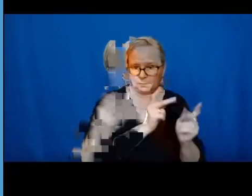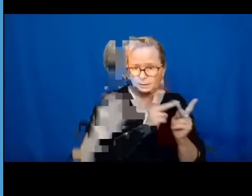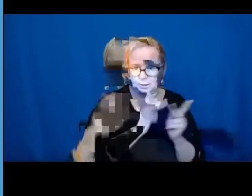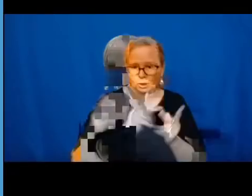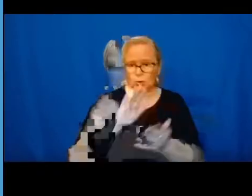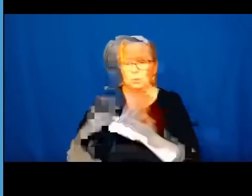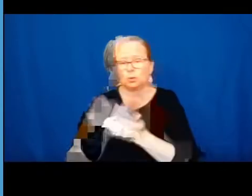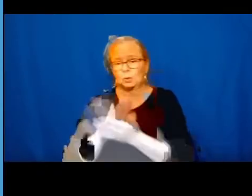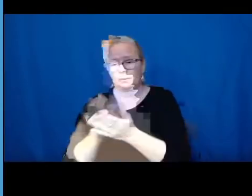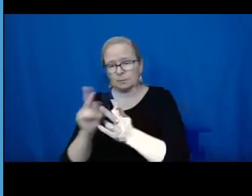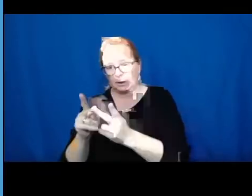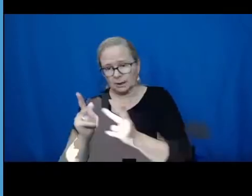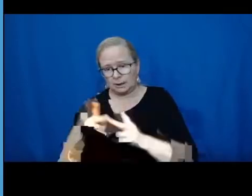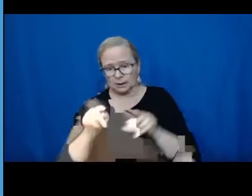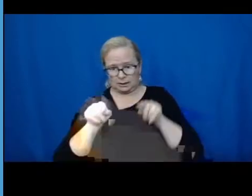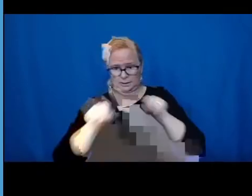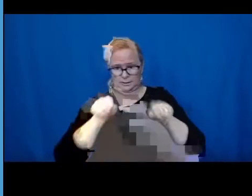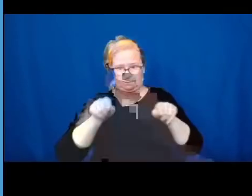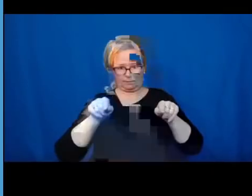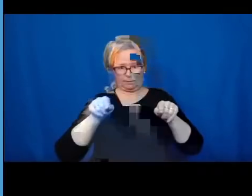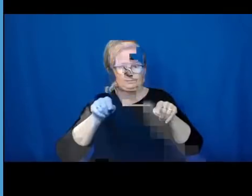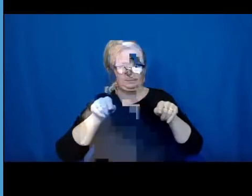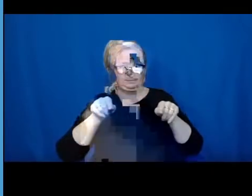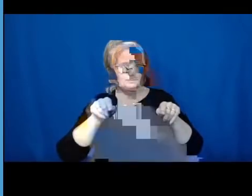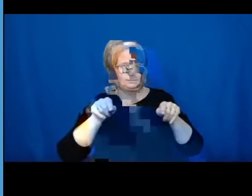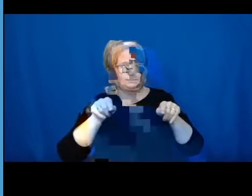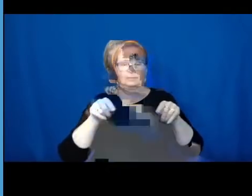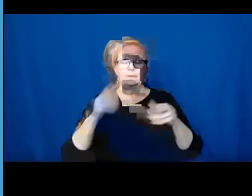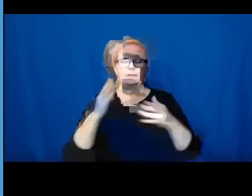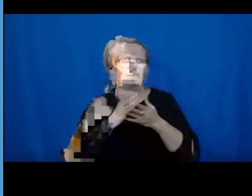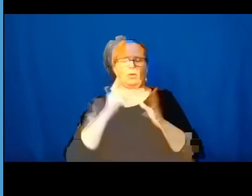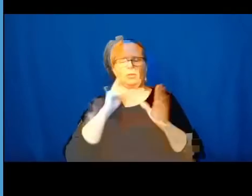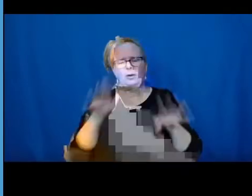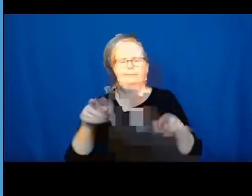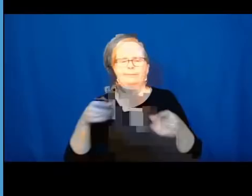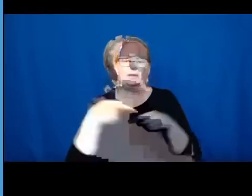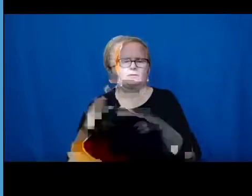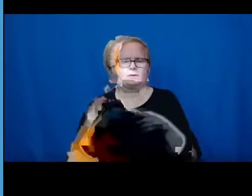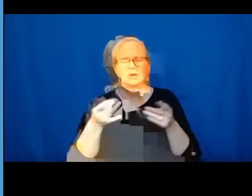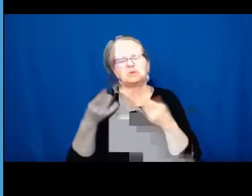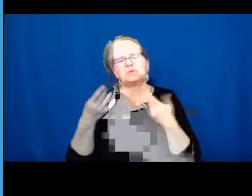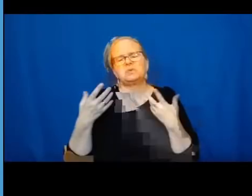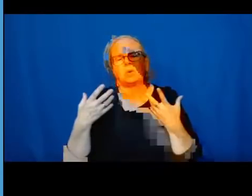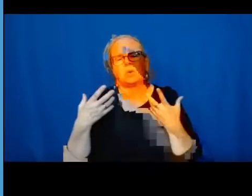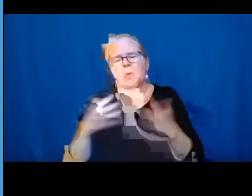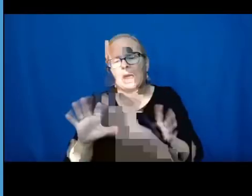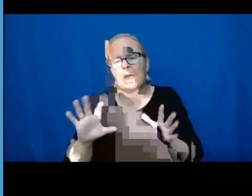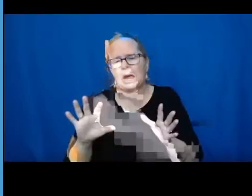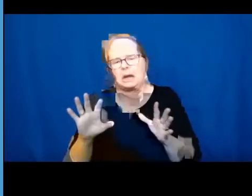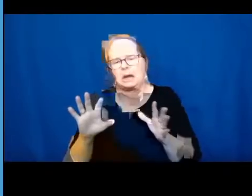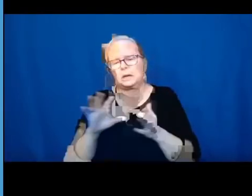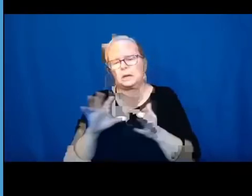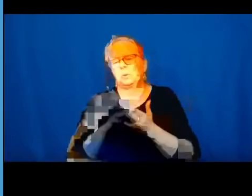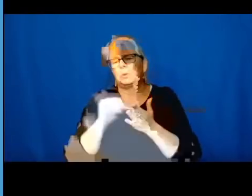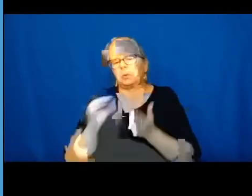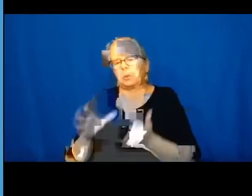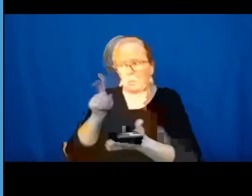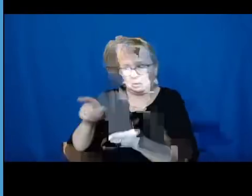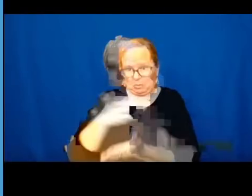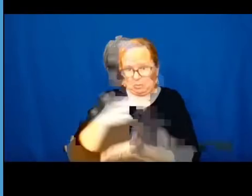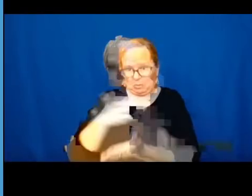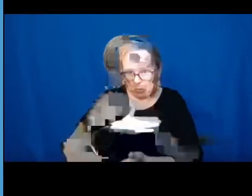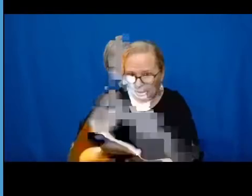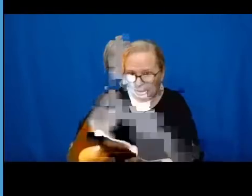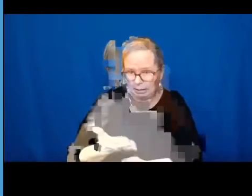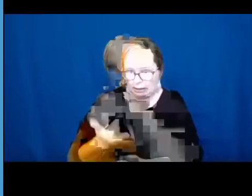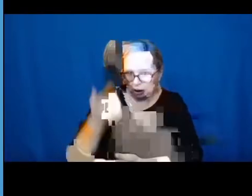acknowledging the fact that COVID is airborne and everything that goes along with it in terms of the work that